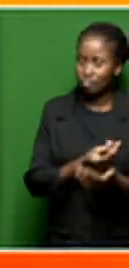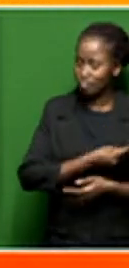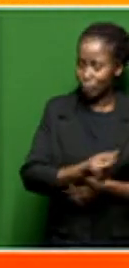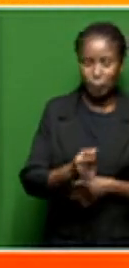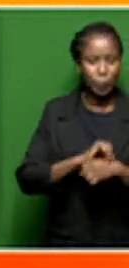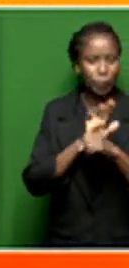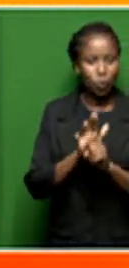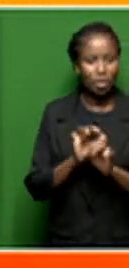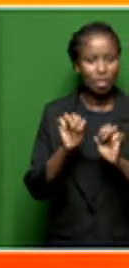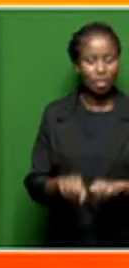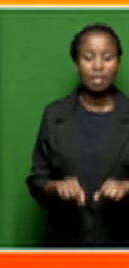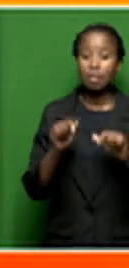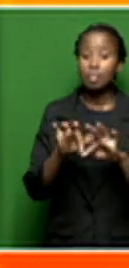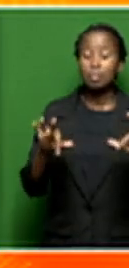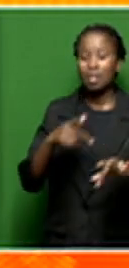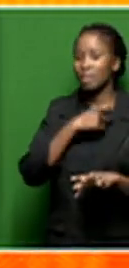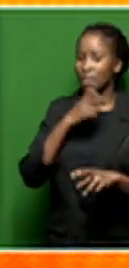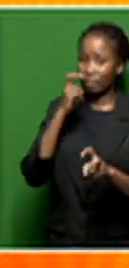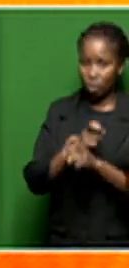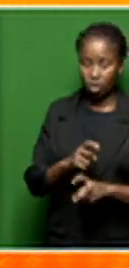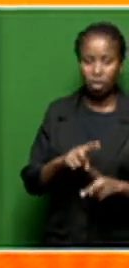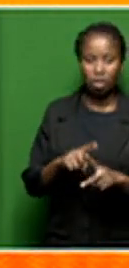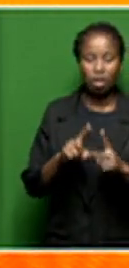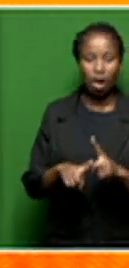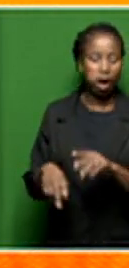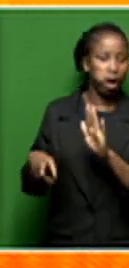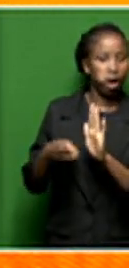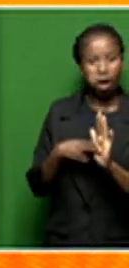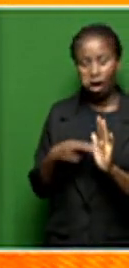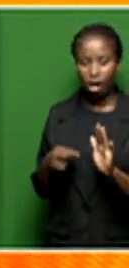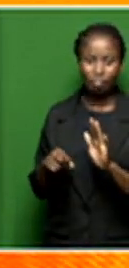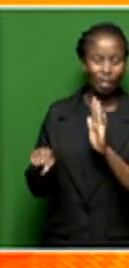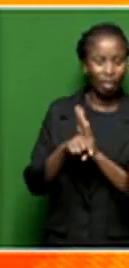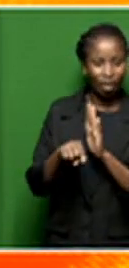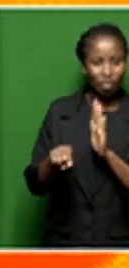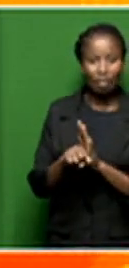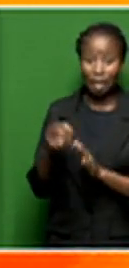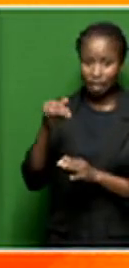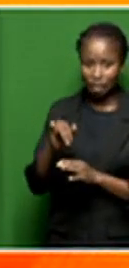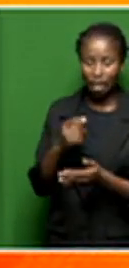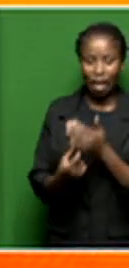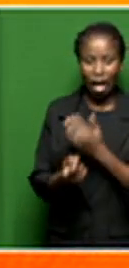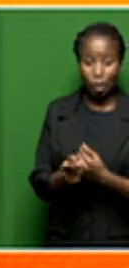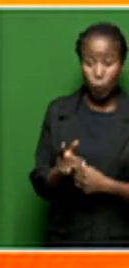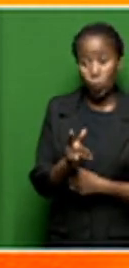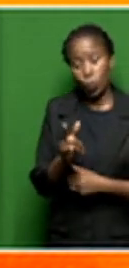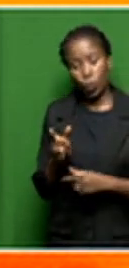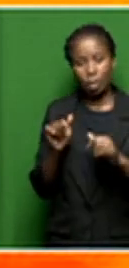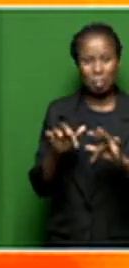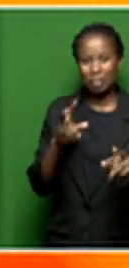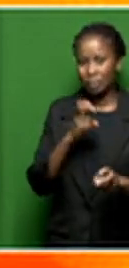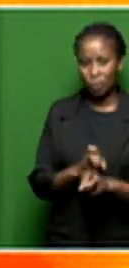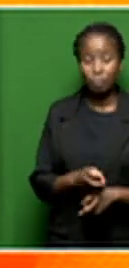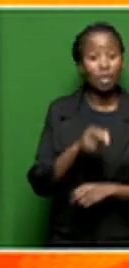Yet vaccine hesitancy and misinformation continue to hinder the public health work being done. The National Institute